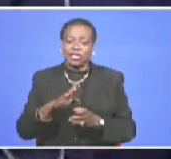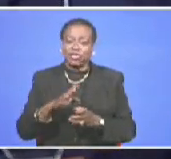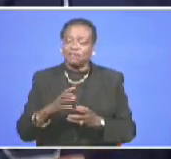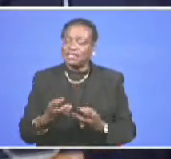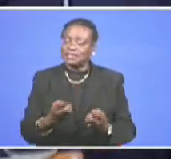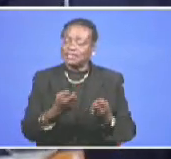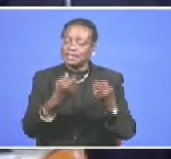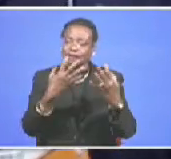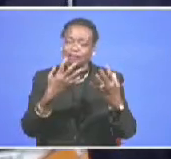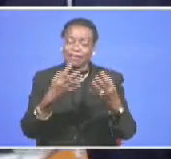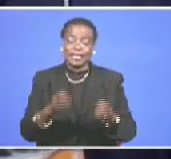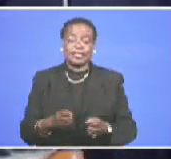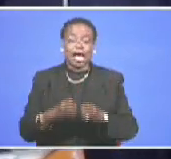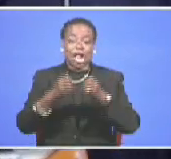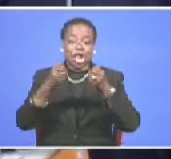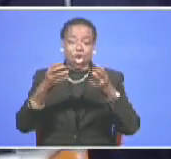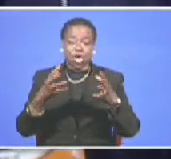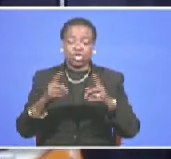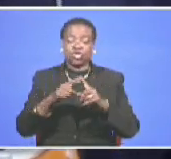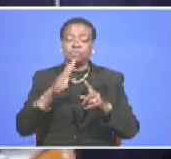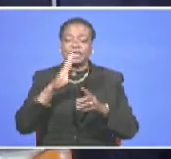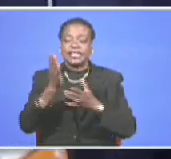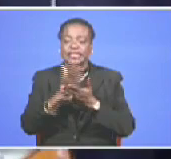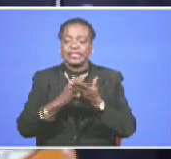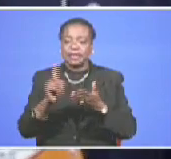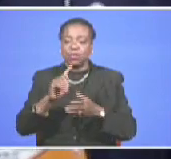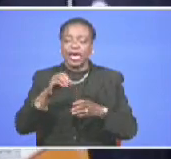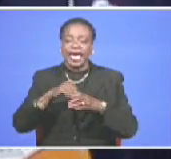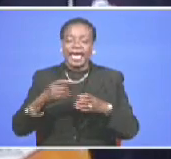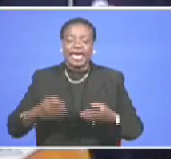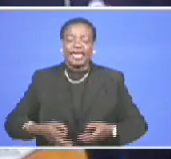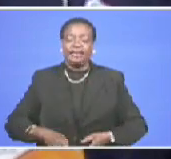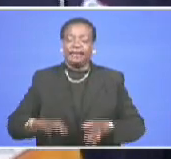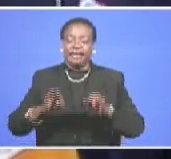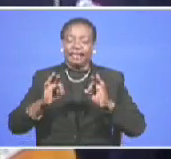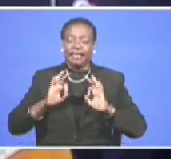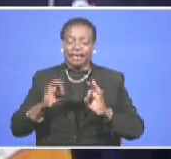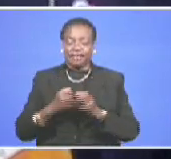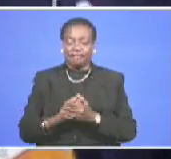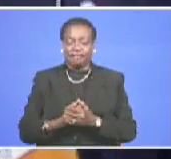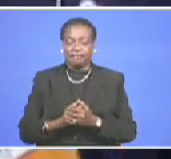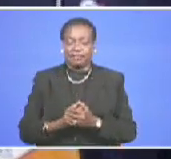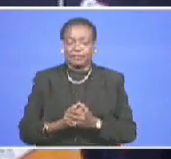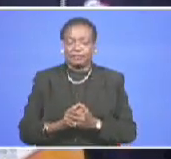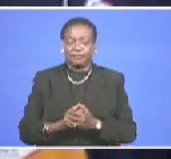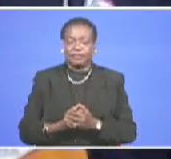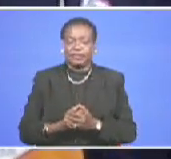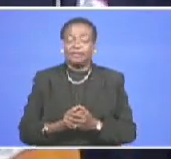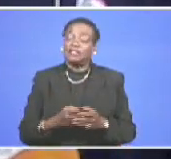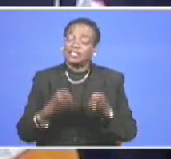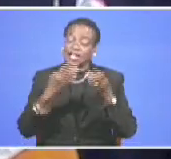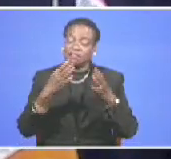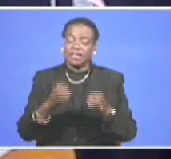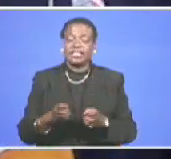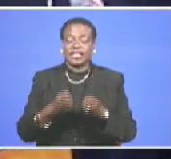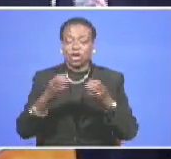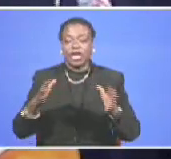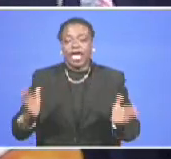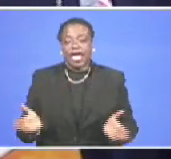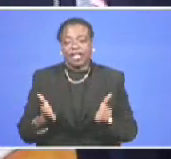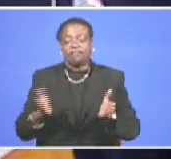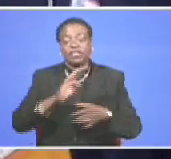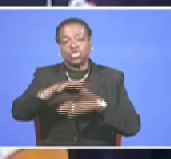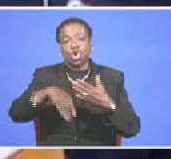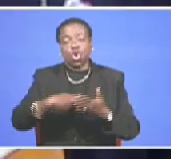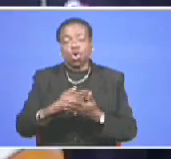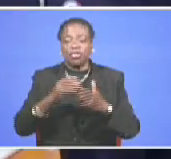stuff, to be somewhere in life. And it doesn't have to be whether you're in basketball or not. It's just when you're trying to accomplish a lot, you got to sacrifice a lot. So I just encourage all the kids, all the